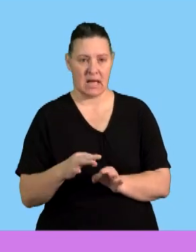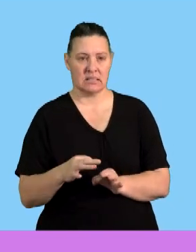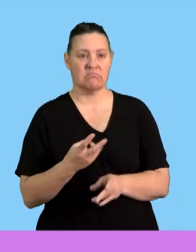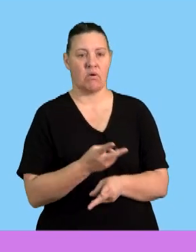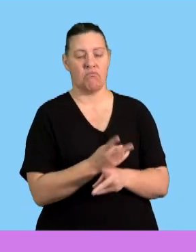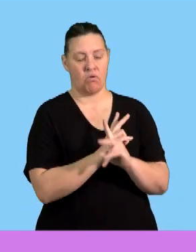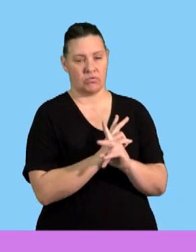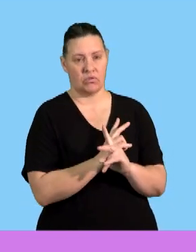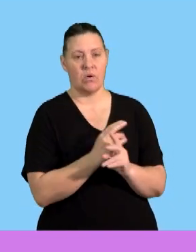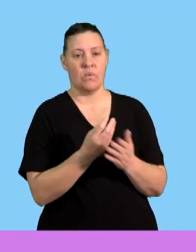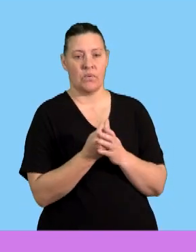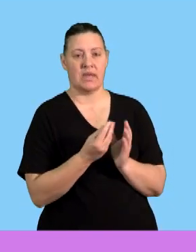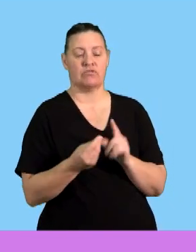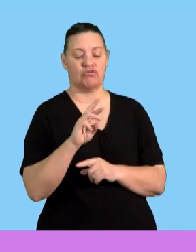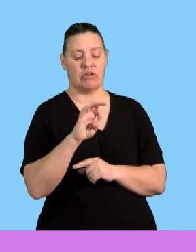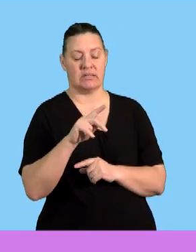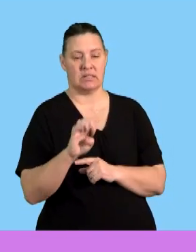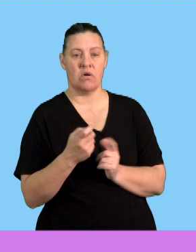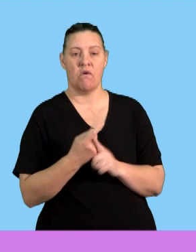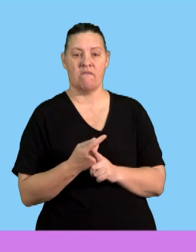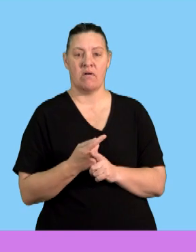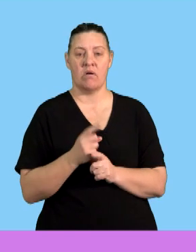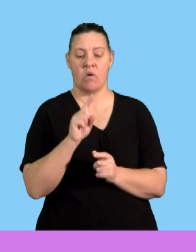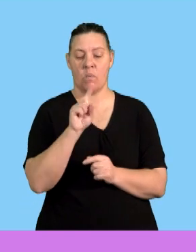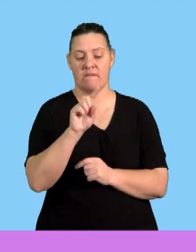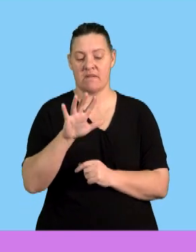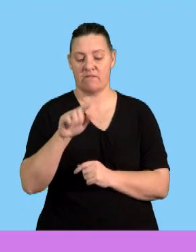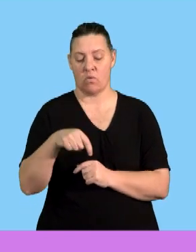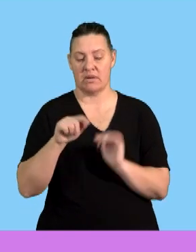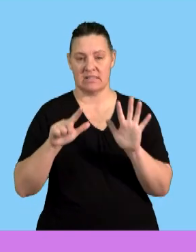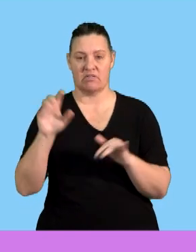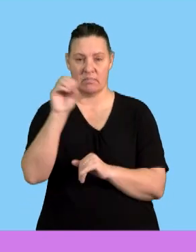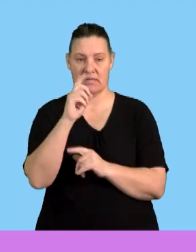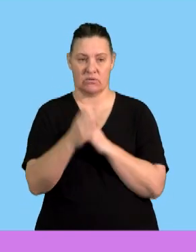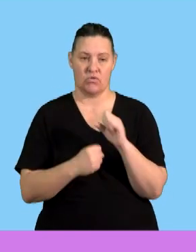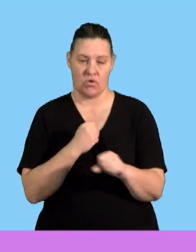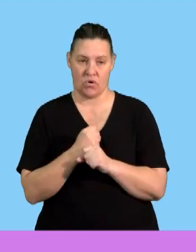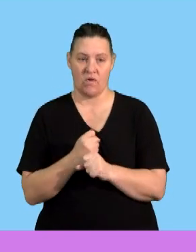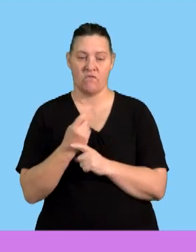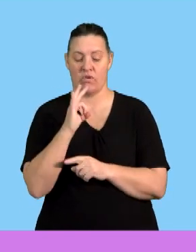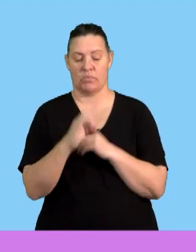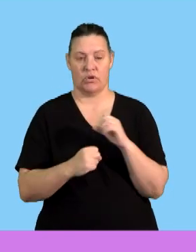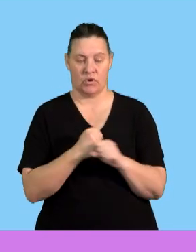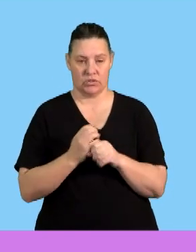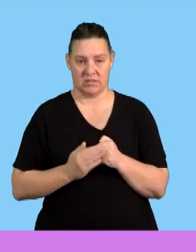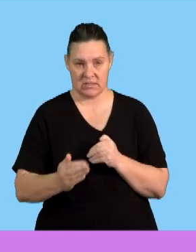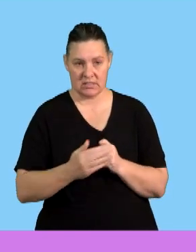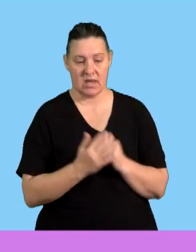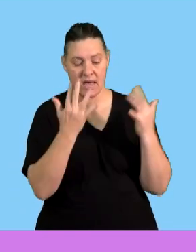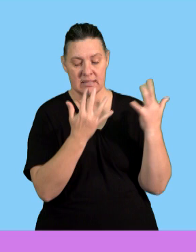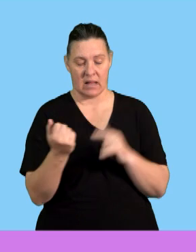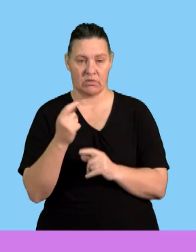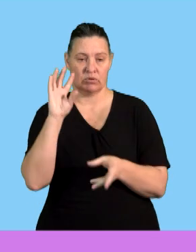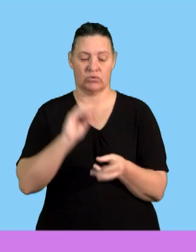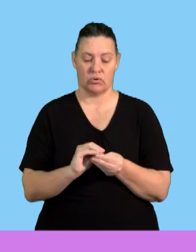loan with an interest rate of 15.7% per year for 3 years. Calculate the